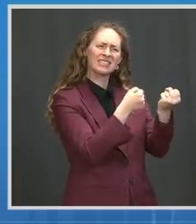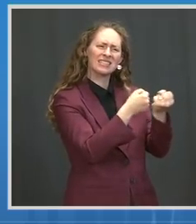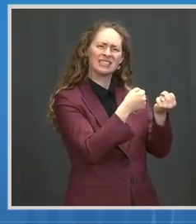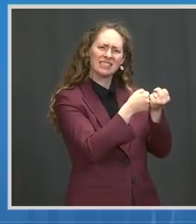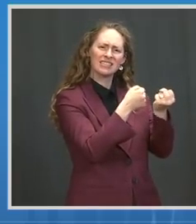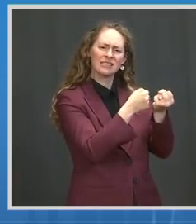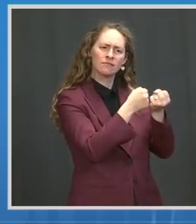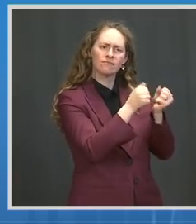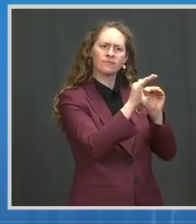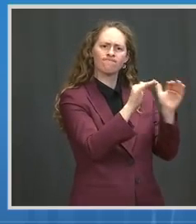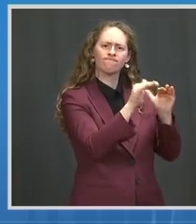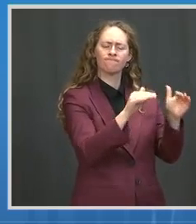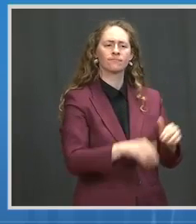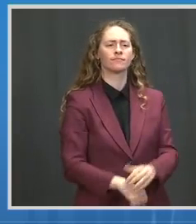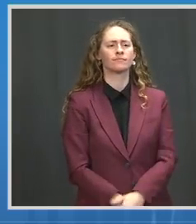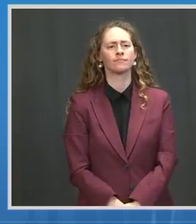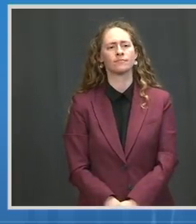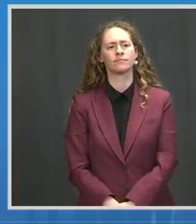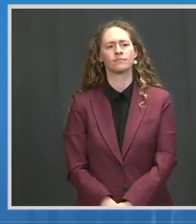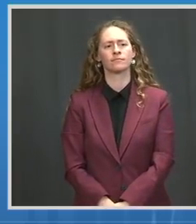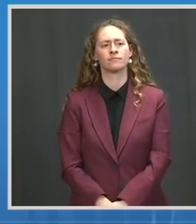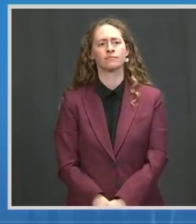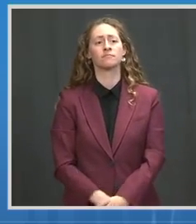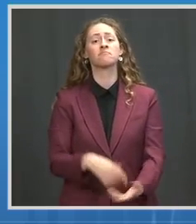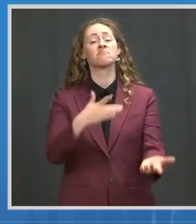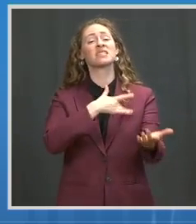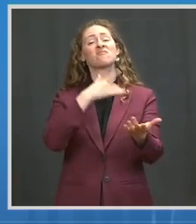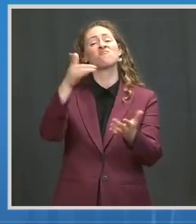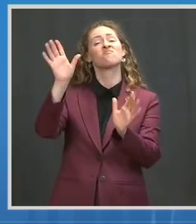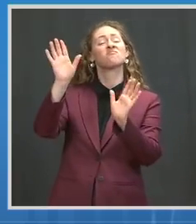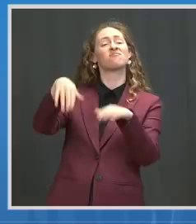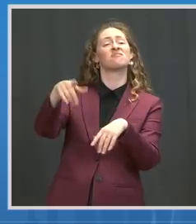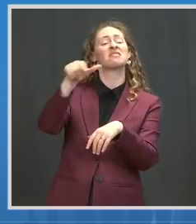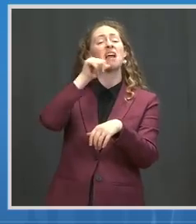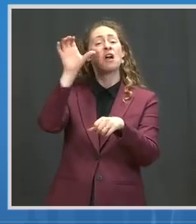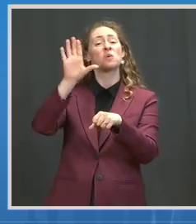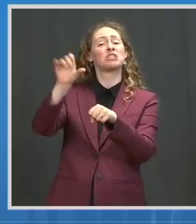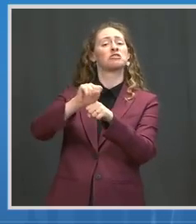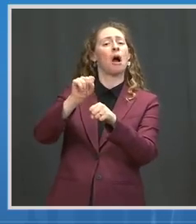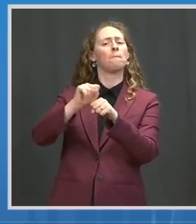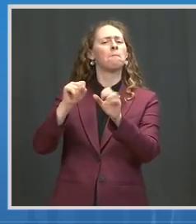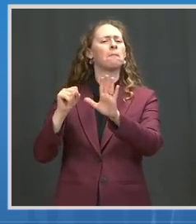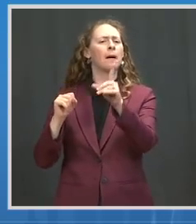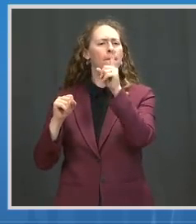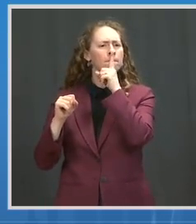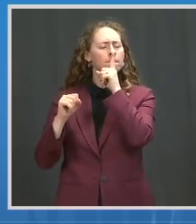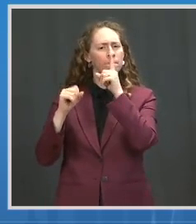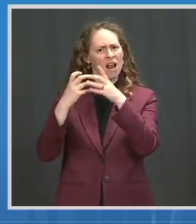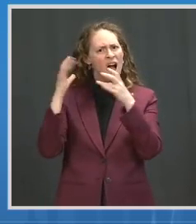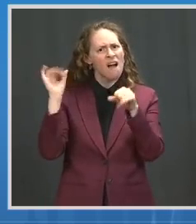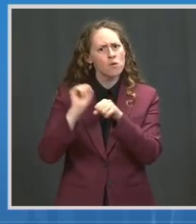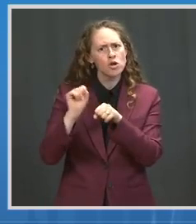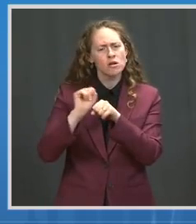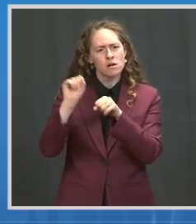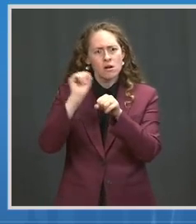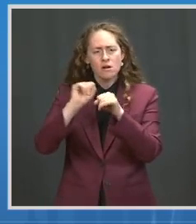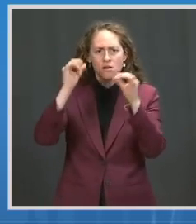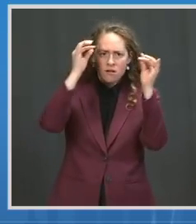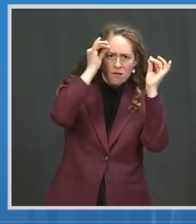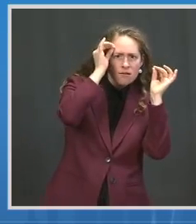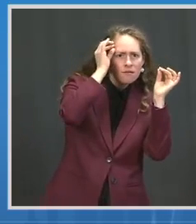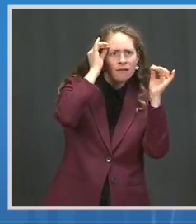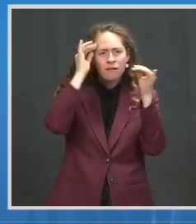like someone hasn't, quote unquote, done their jobs, Zeke. I would say we feel like it is hard work. And all the things you hear Dr.